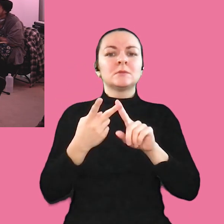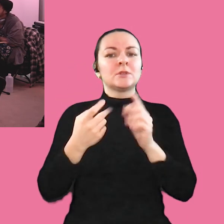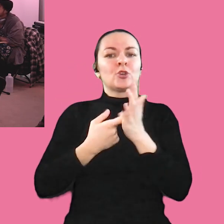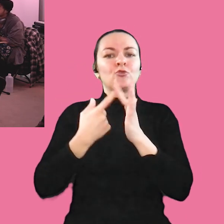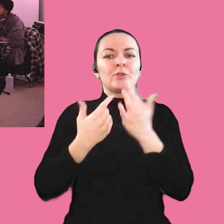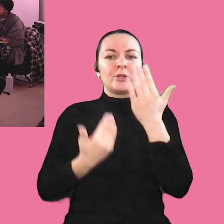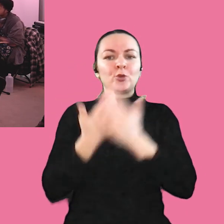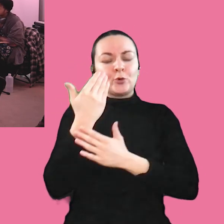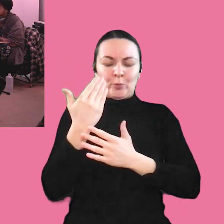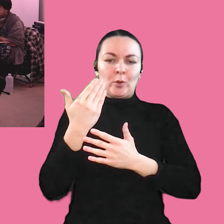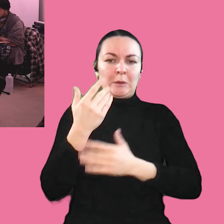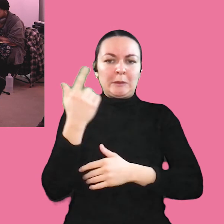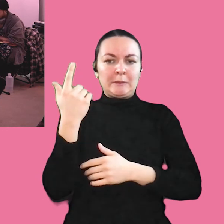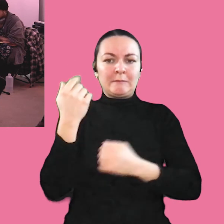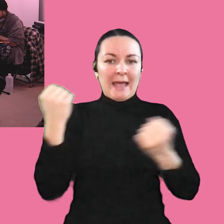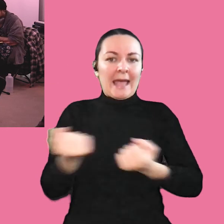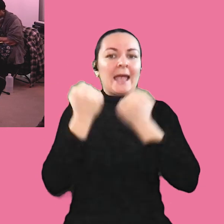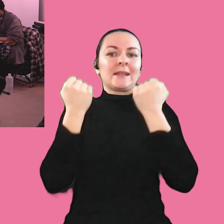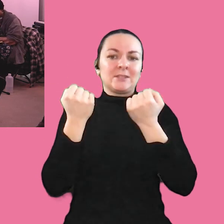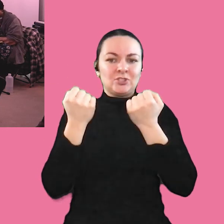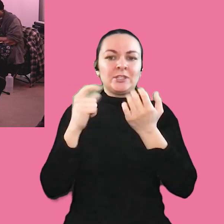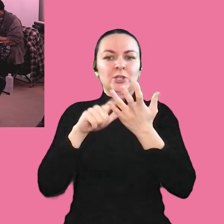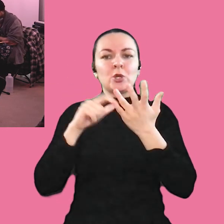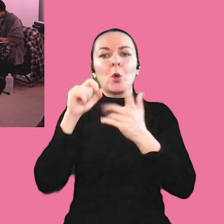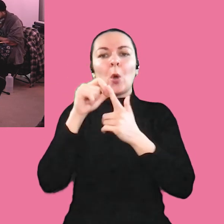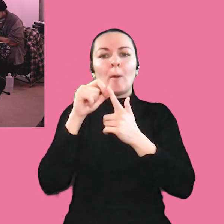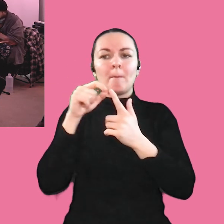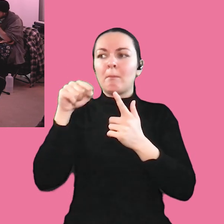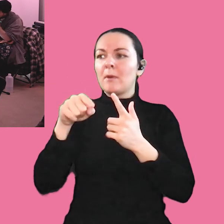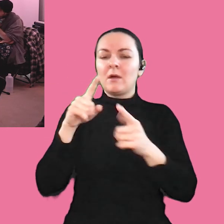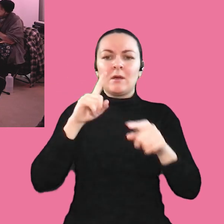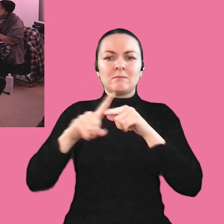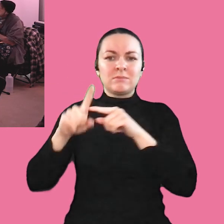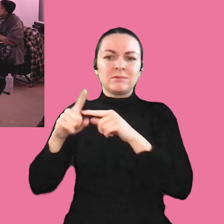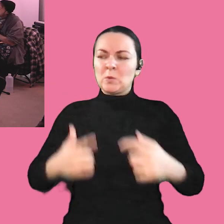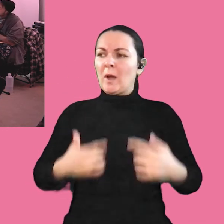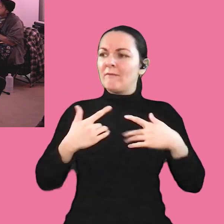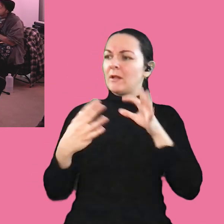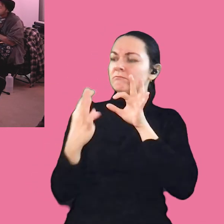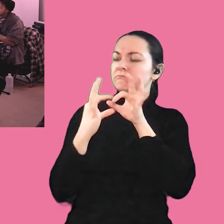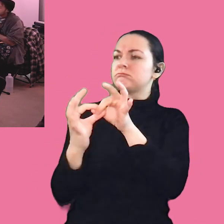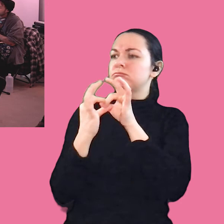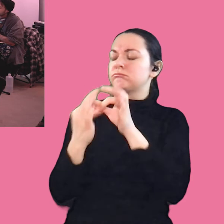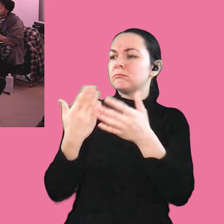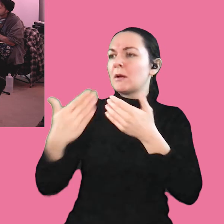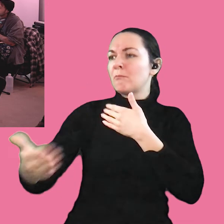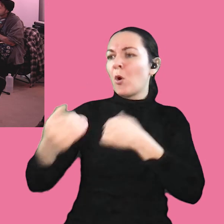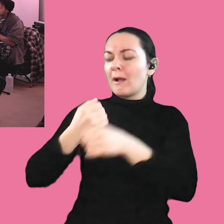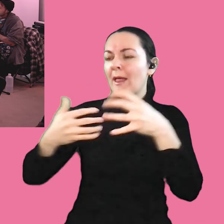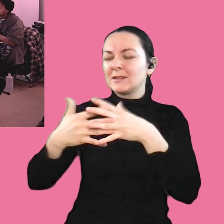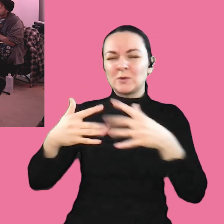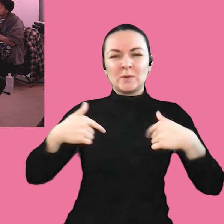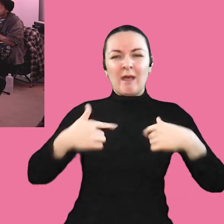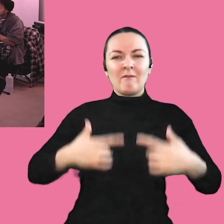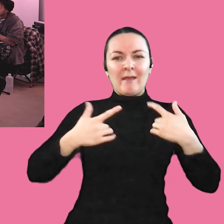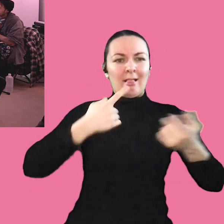renewable energy cooperative, and the act of doing those things has actually made me feel more connected to the city as well. And I want